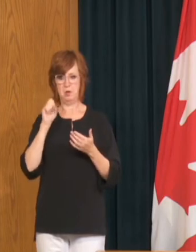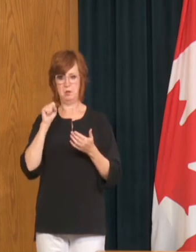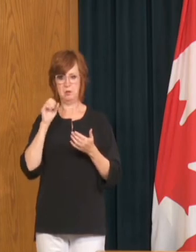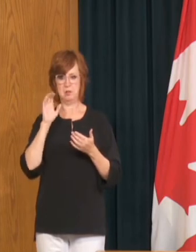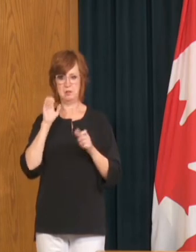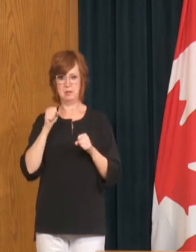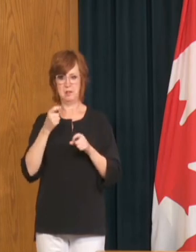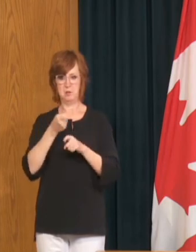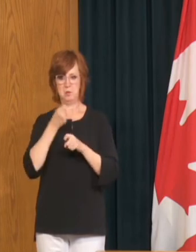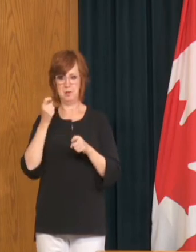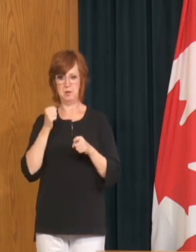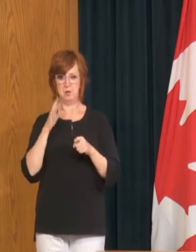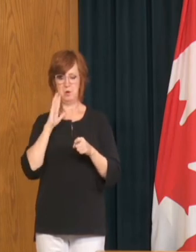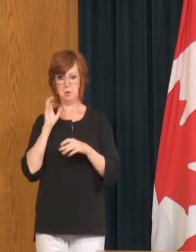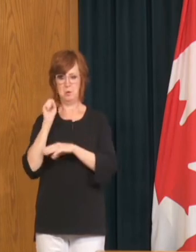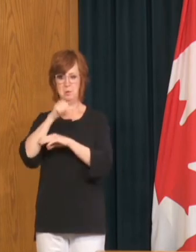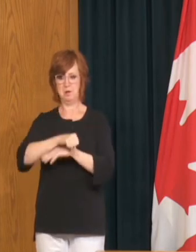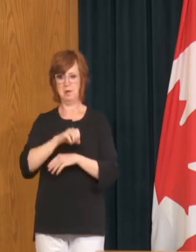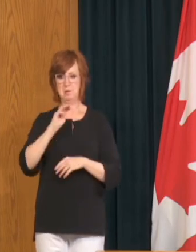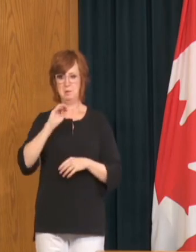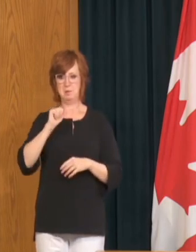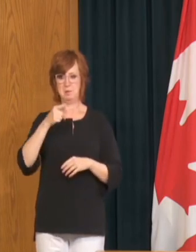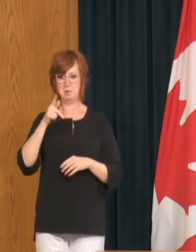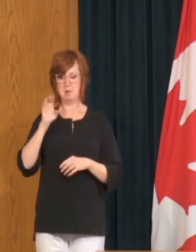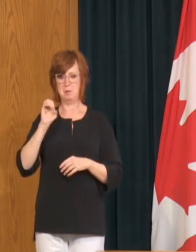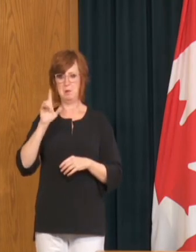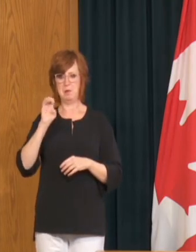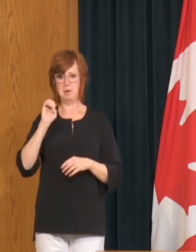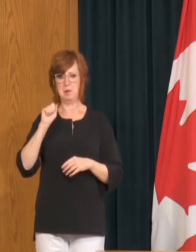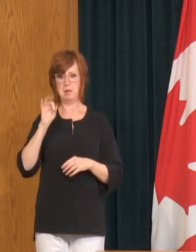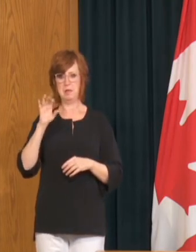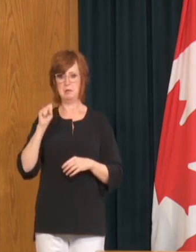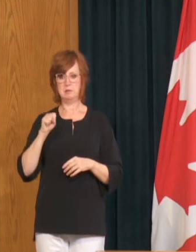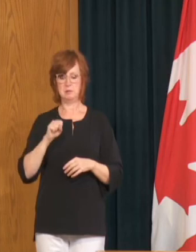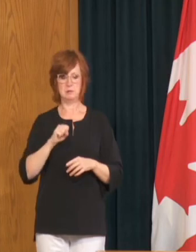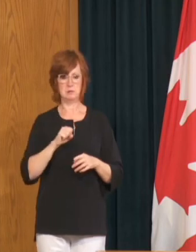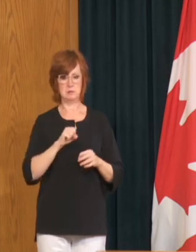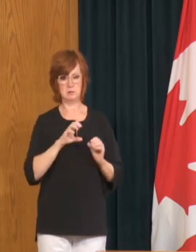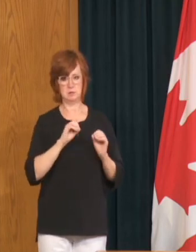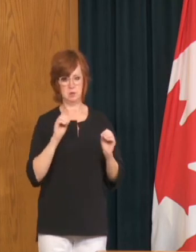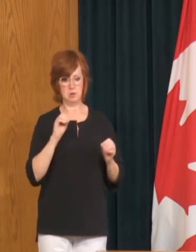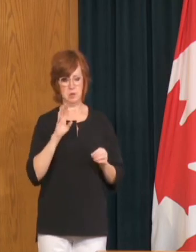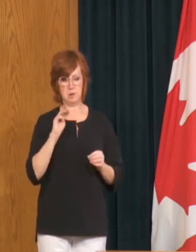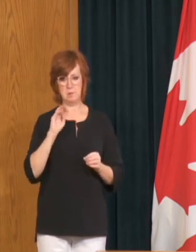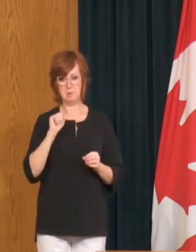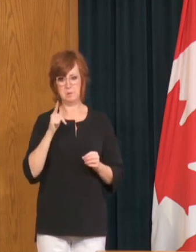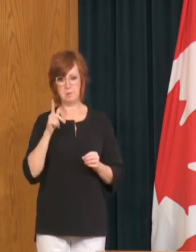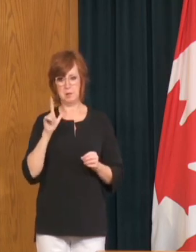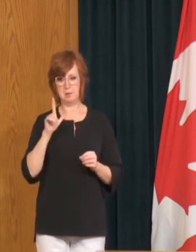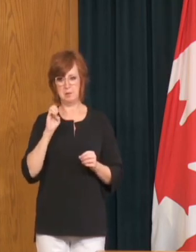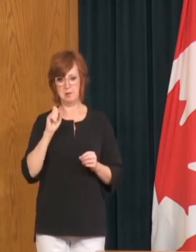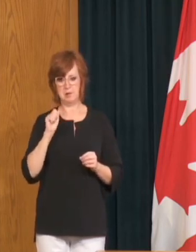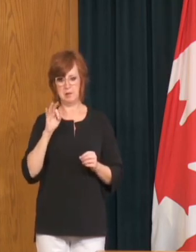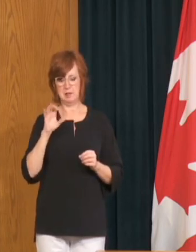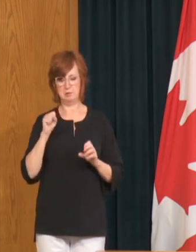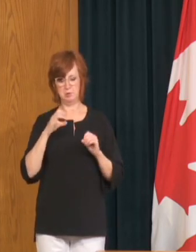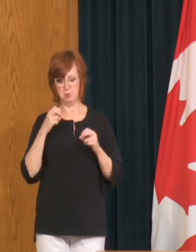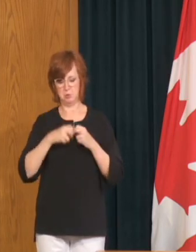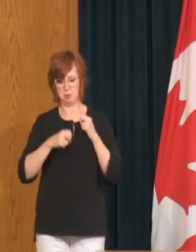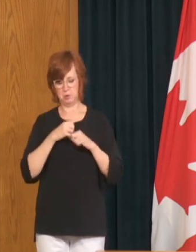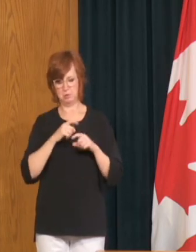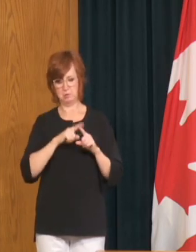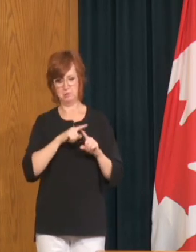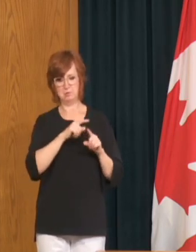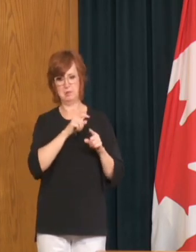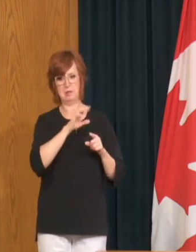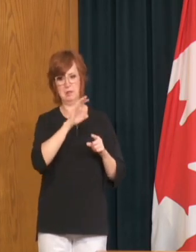were they always going to beat the Maple Leafs anyway? Yeah, well, the Maple Leafs are no problem for our Edmonton Oilers, led by Connor